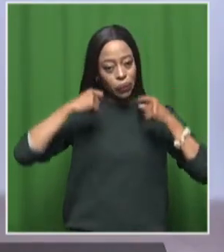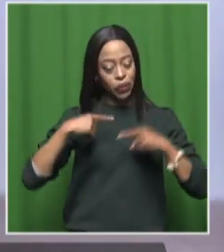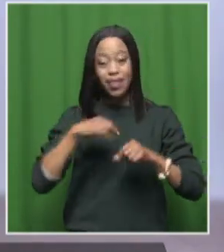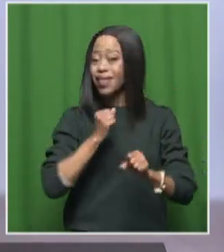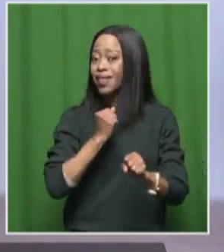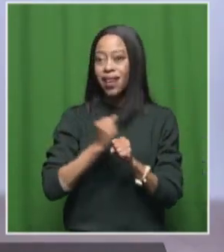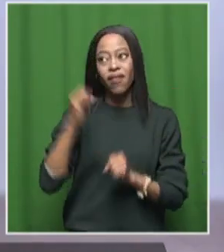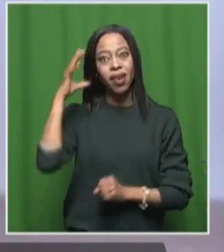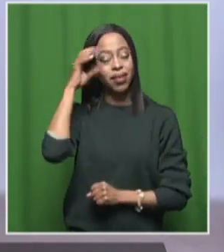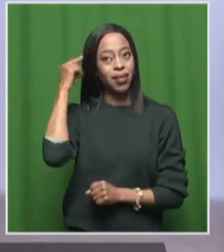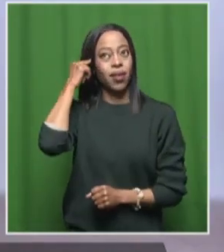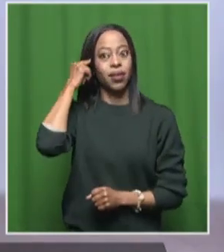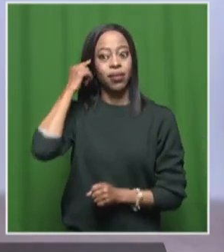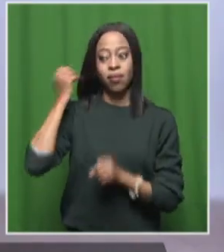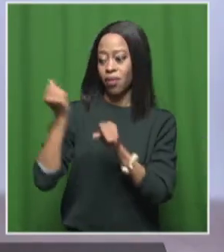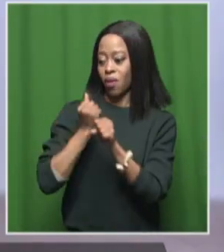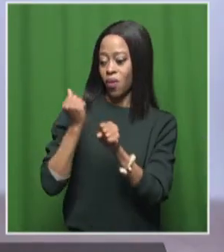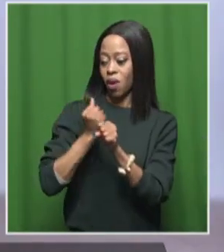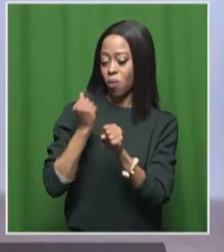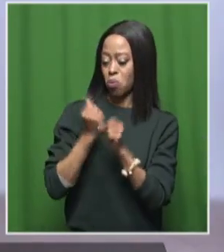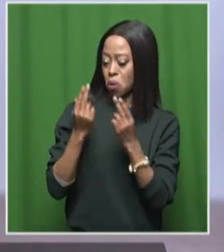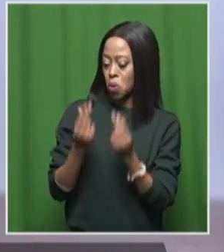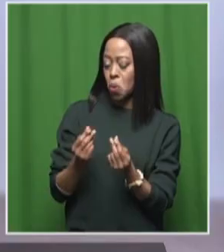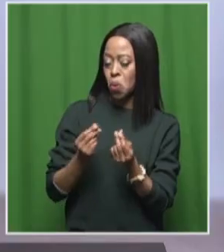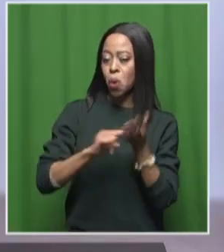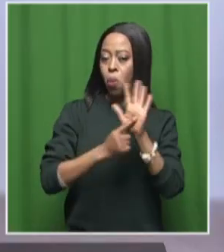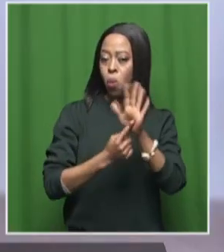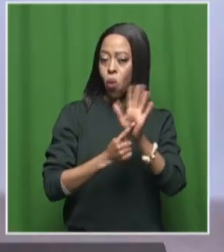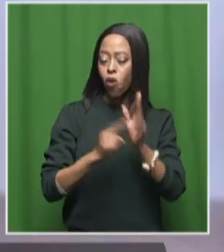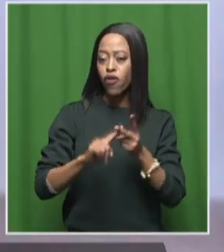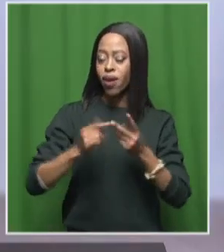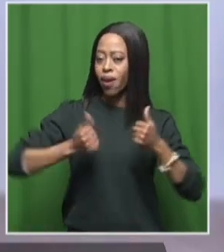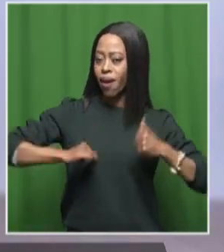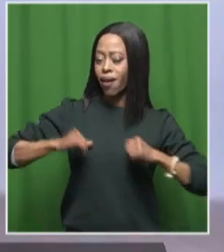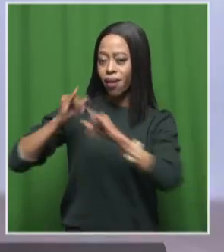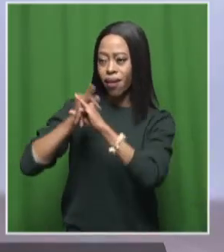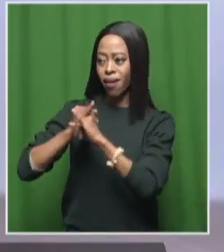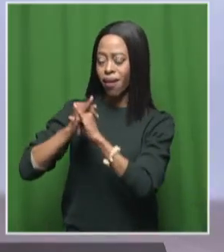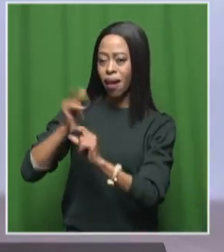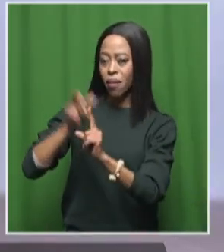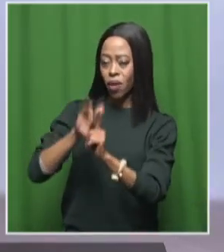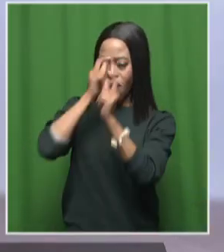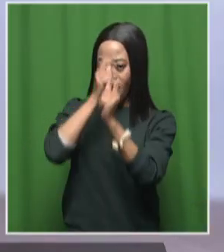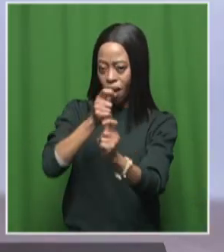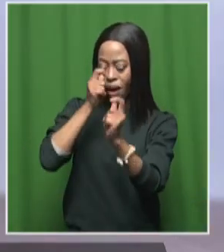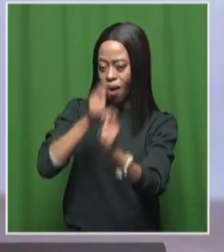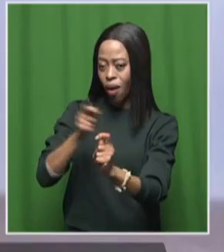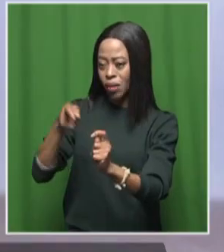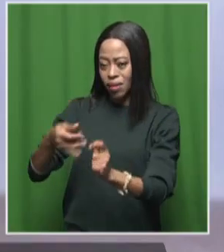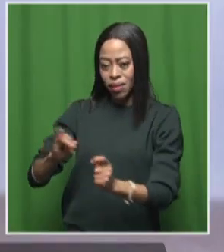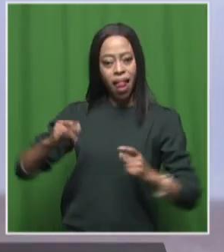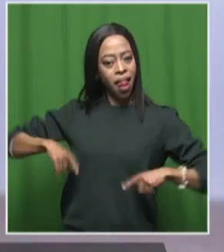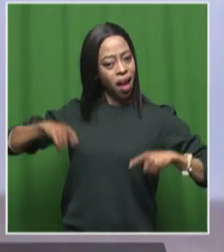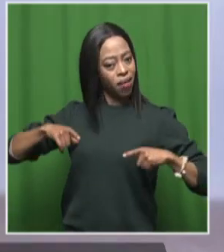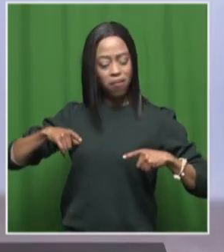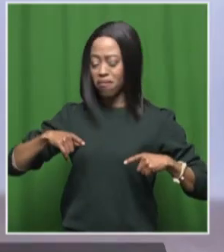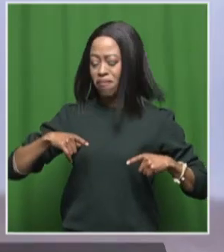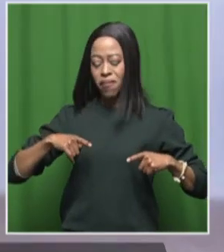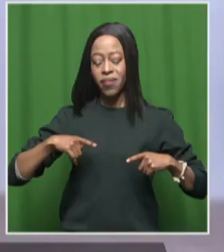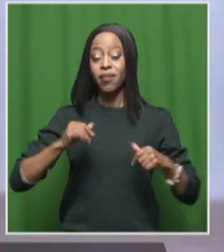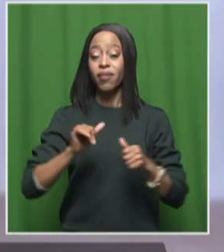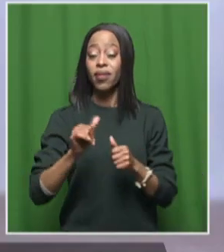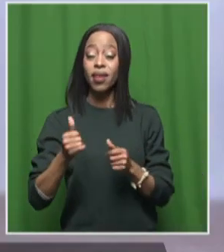throughout all the work that he has done in the film and acting industry there will be anybody wanting to honor his legacy while he's still alive. And from then, the